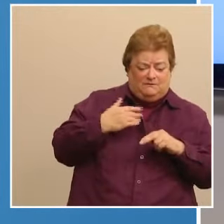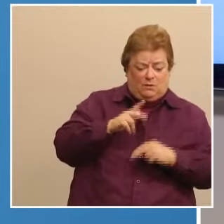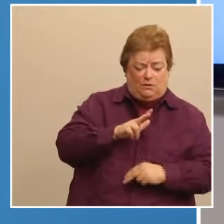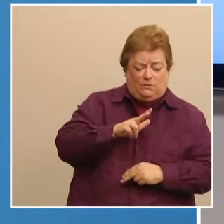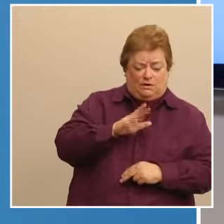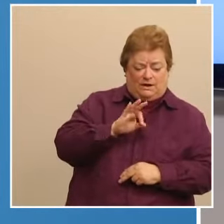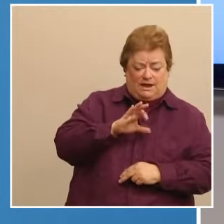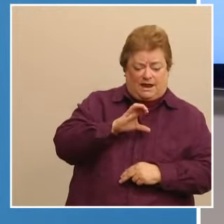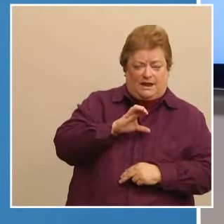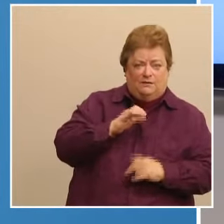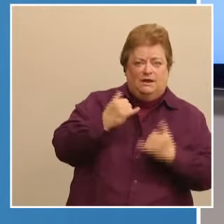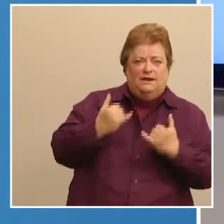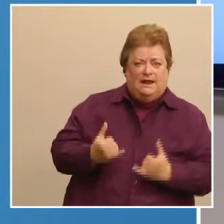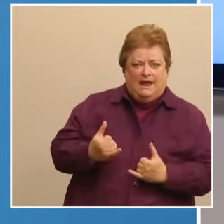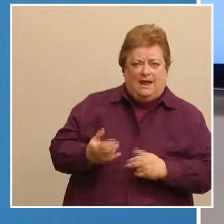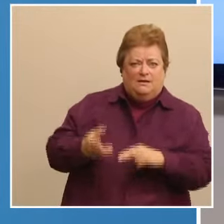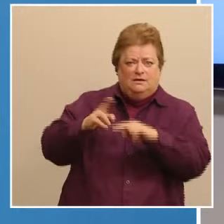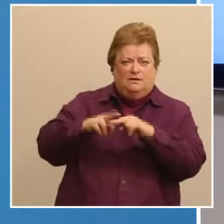3,900 doses to